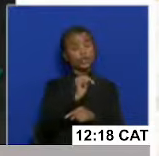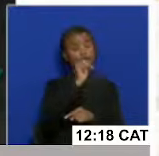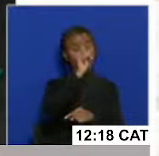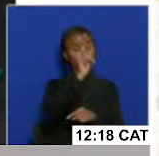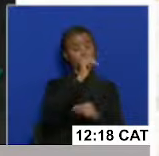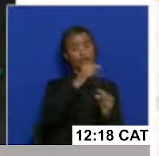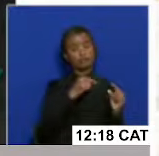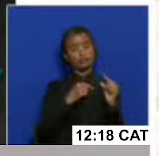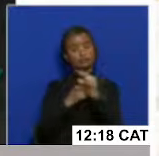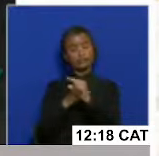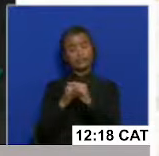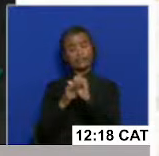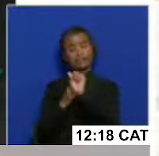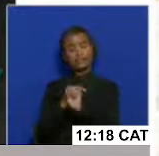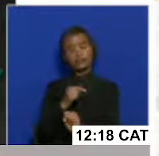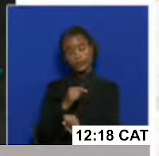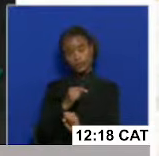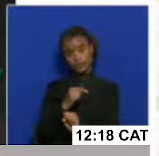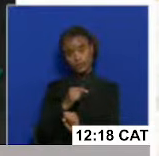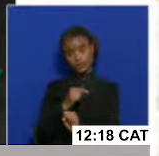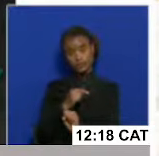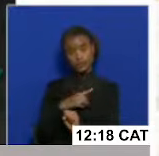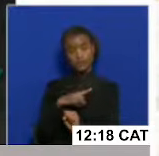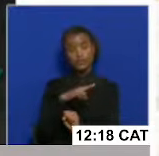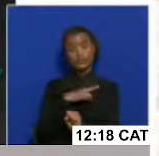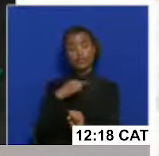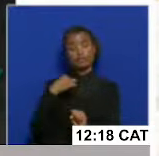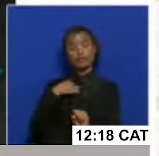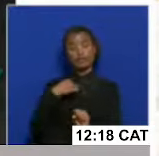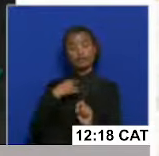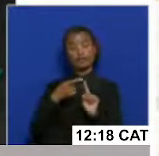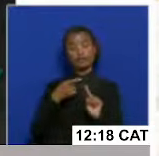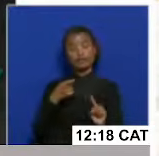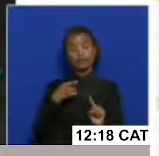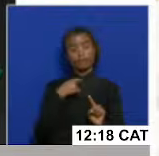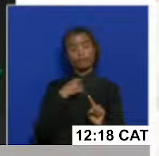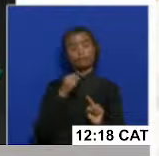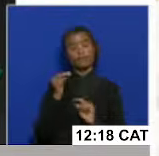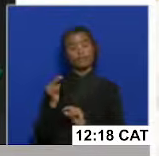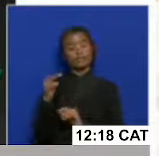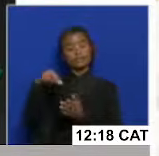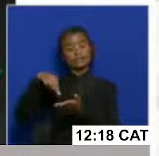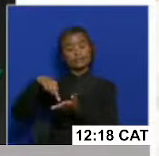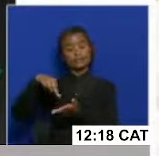I came to the one facing south, and she was standing